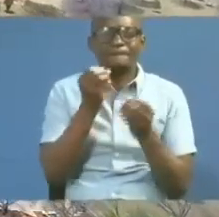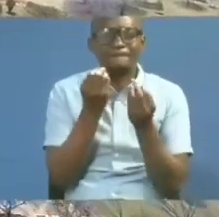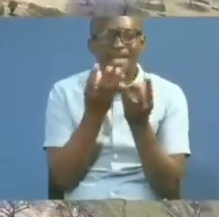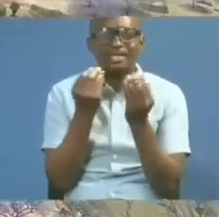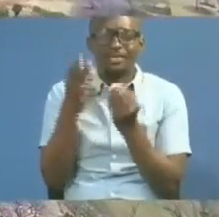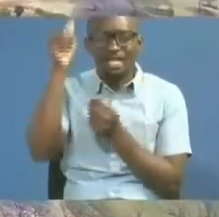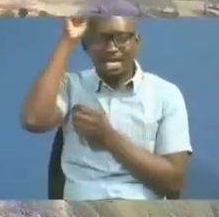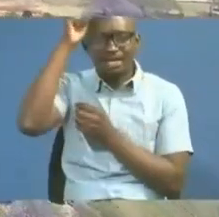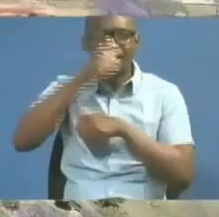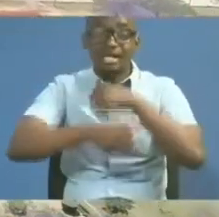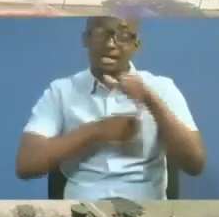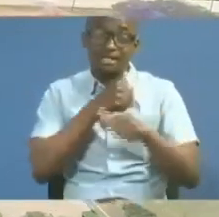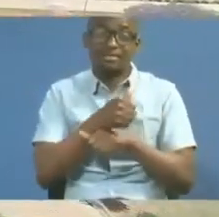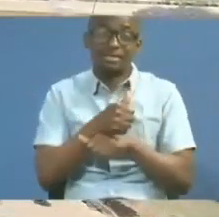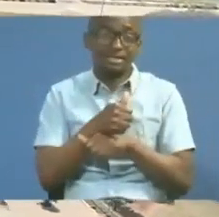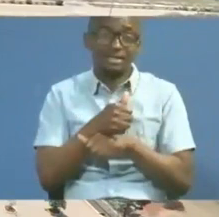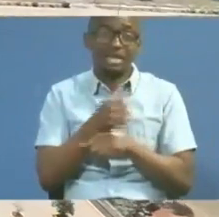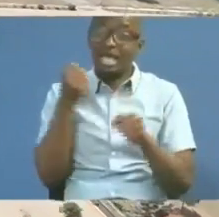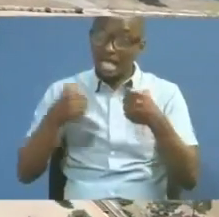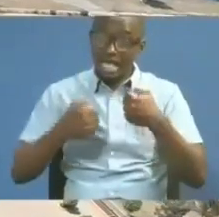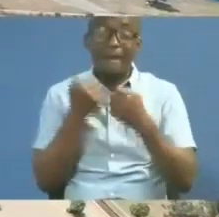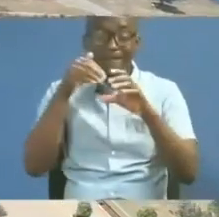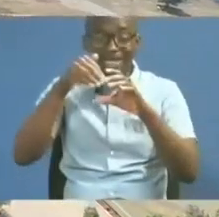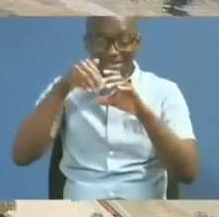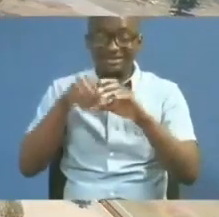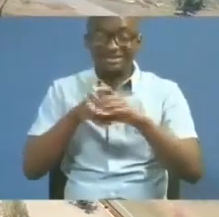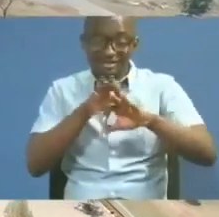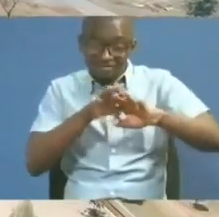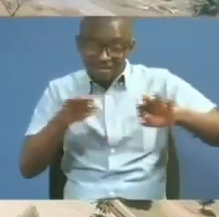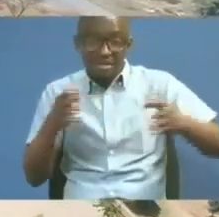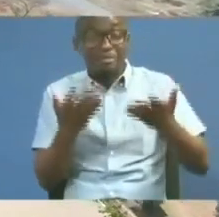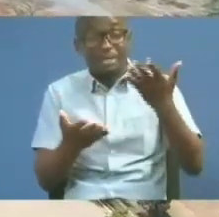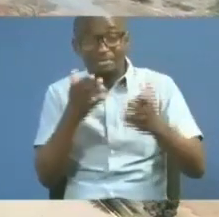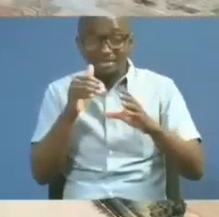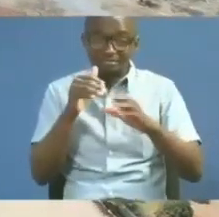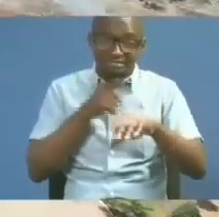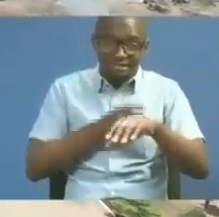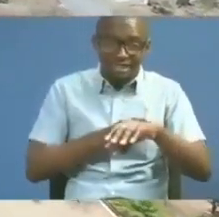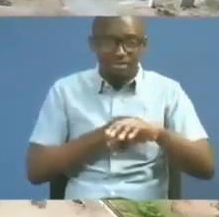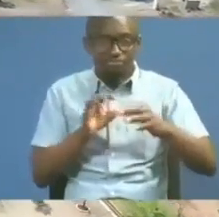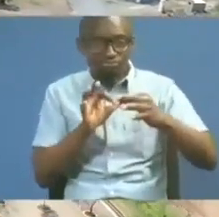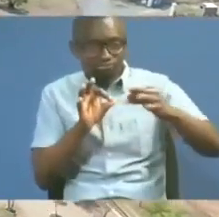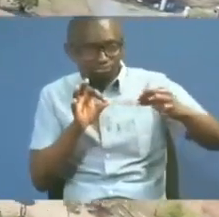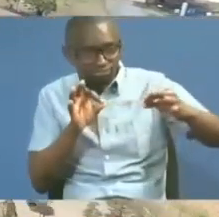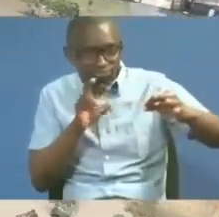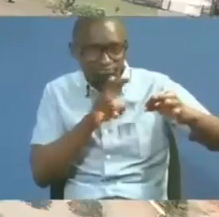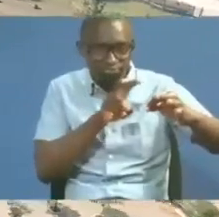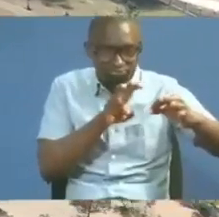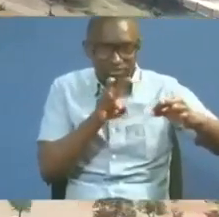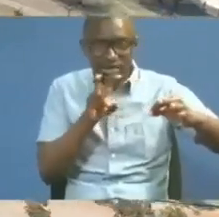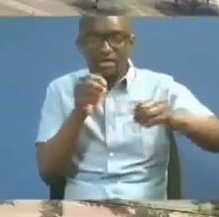academic, many academic activities that you engage in will be in the field. In surveying, for instance, you'll